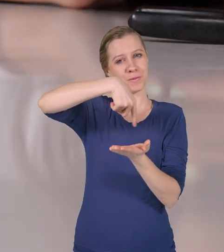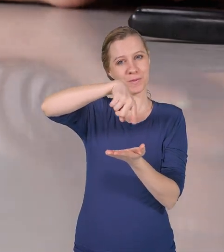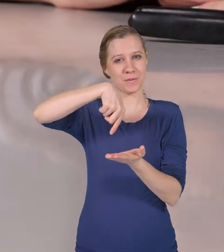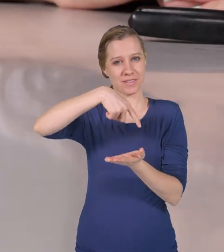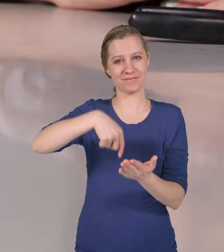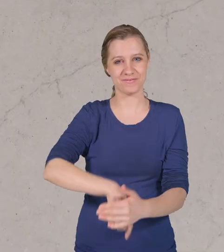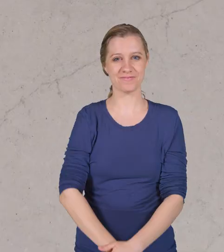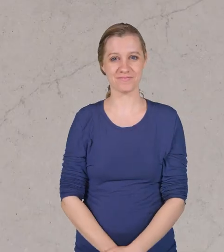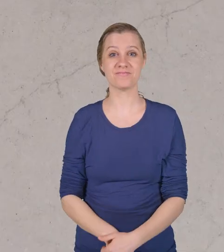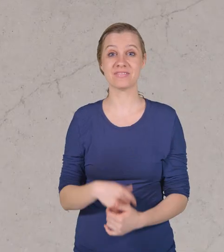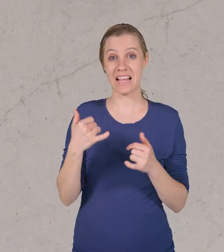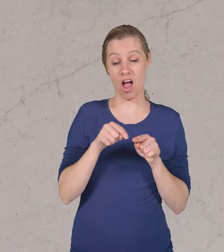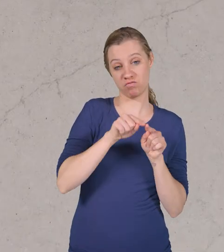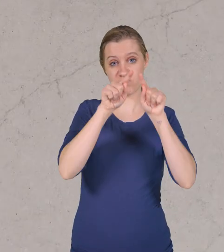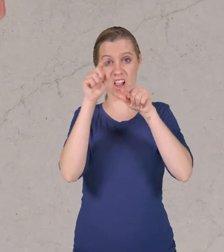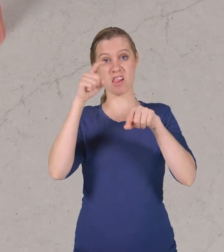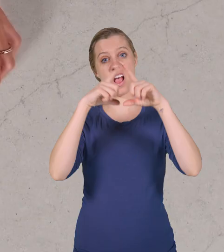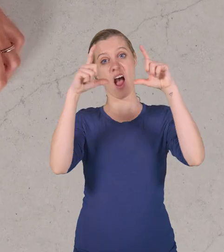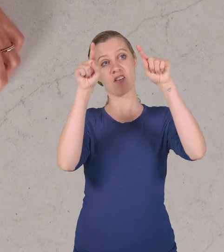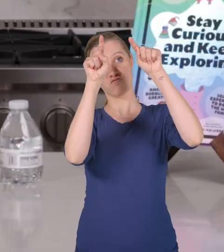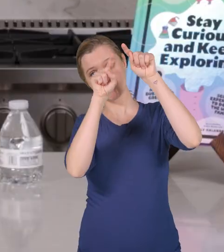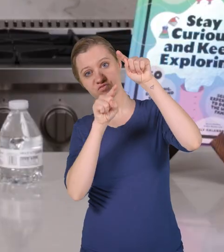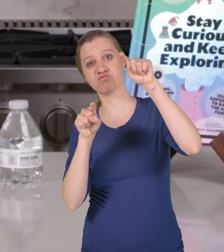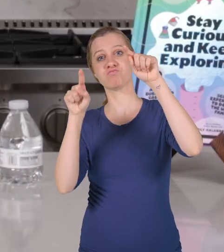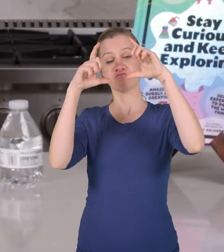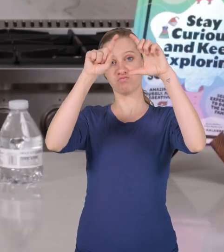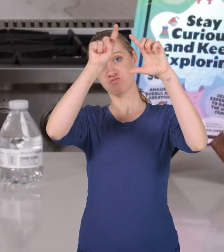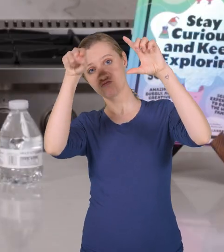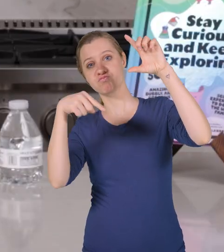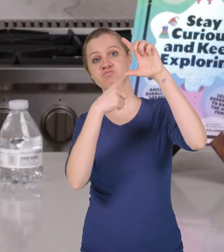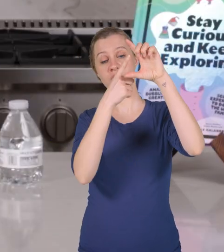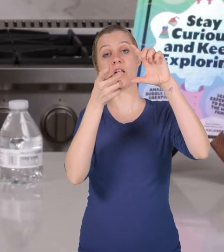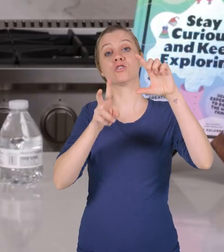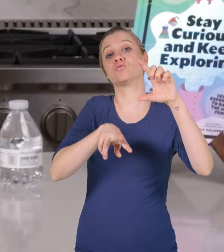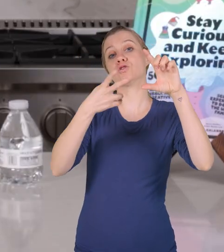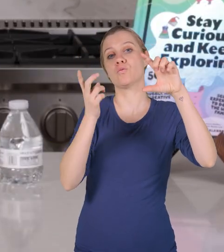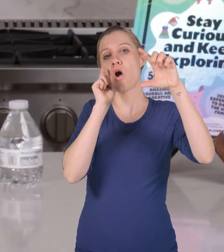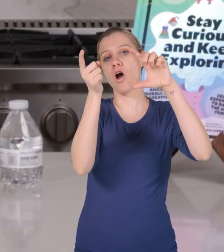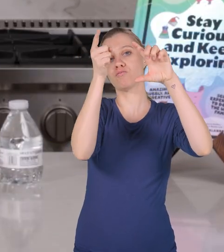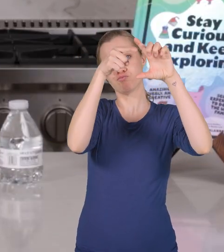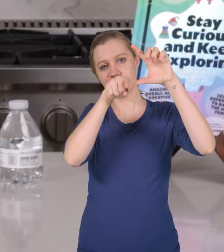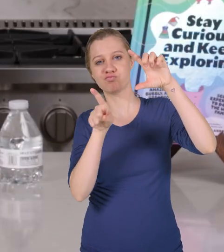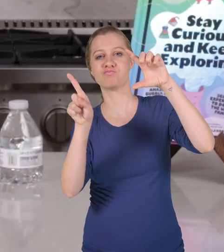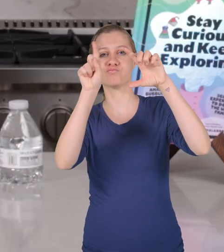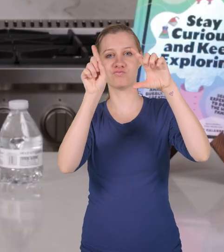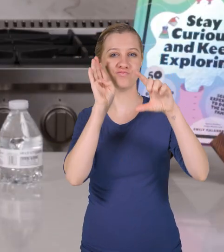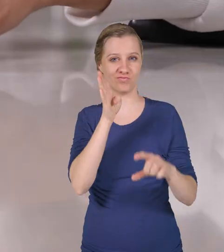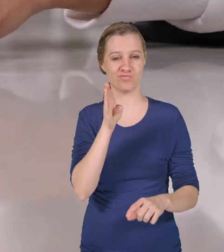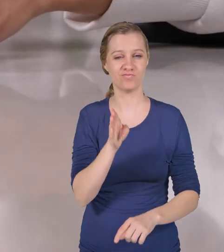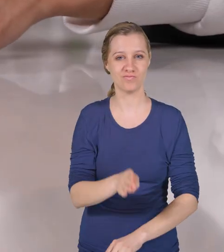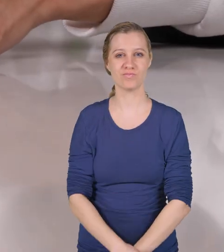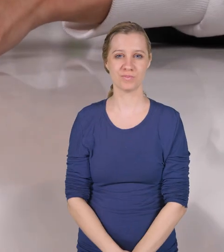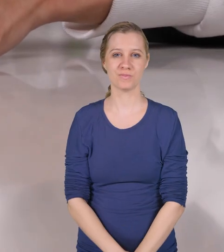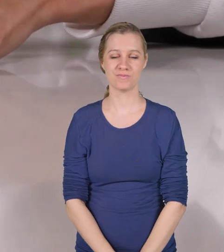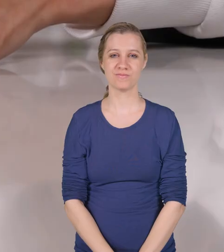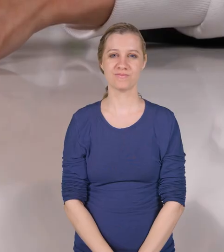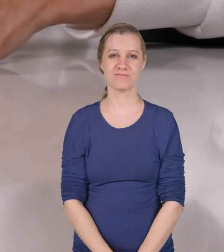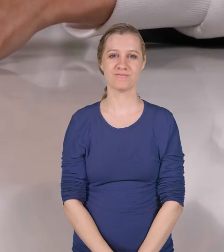dancer. So it's going clockwise. So now if I do this, it'll go counterclockwise.